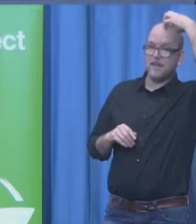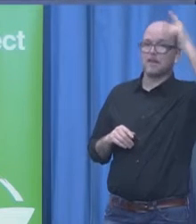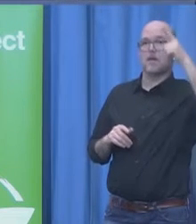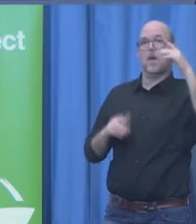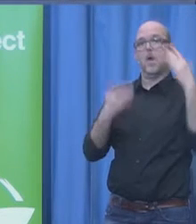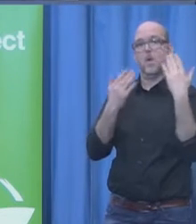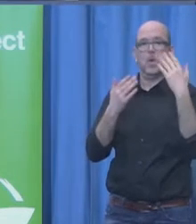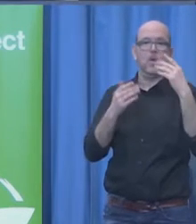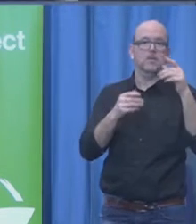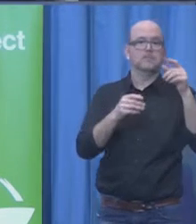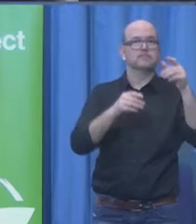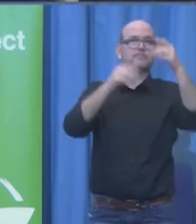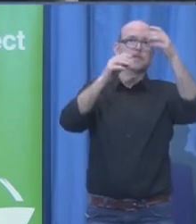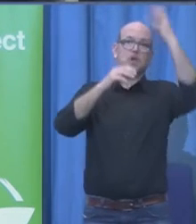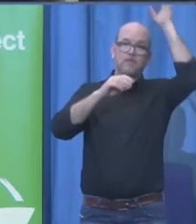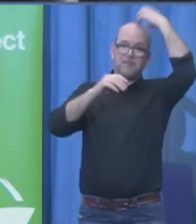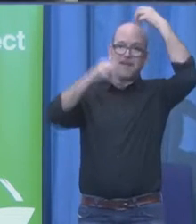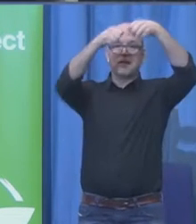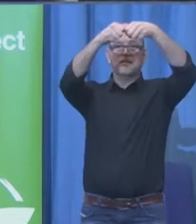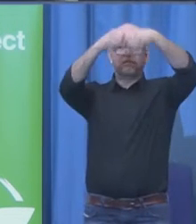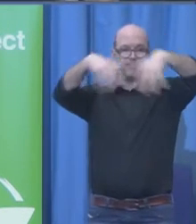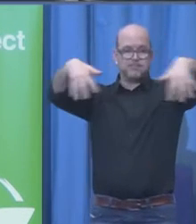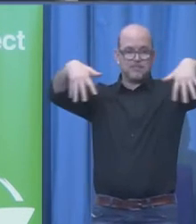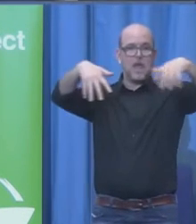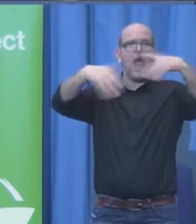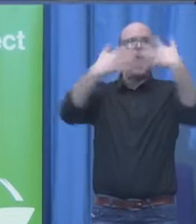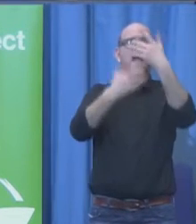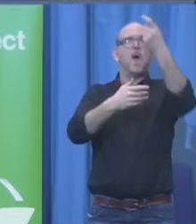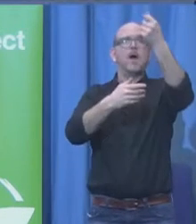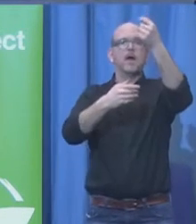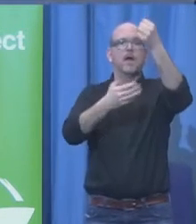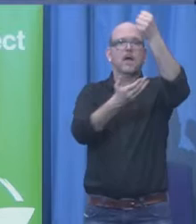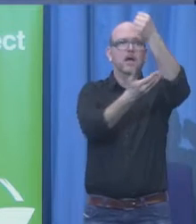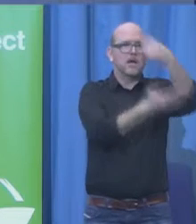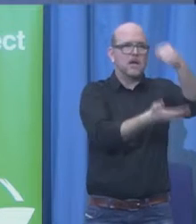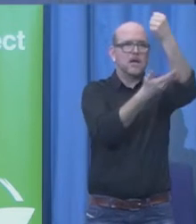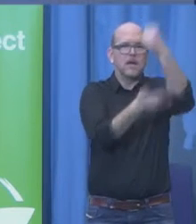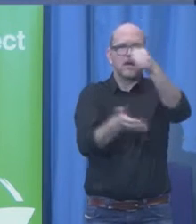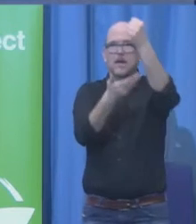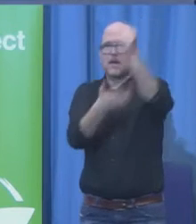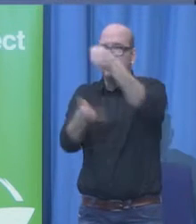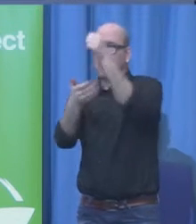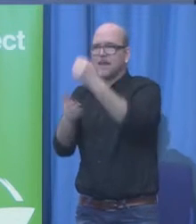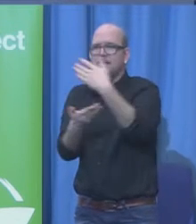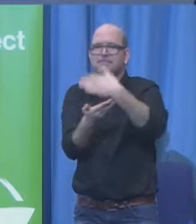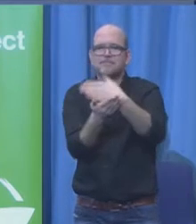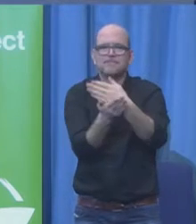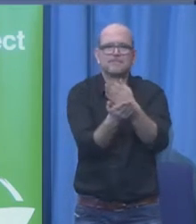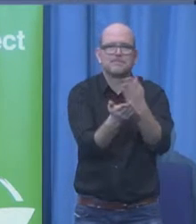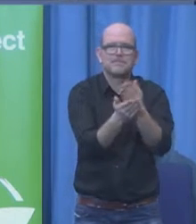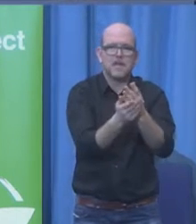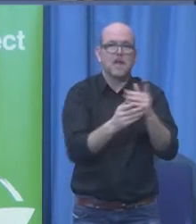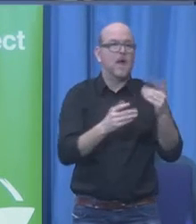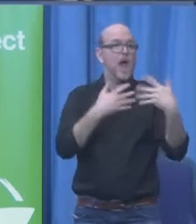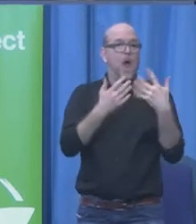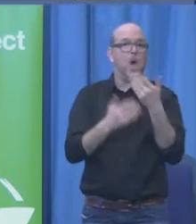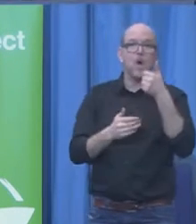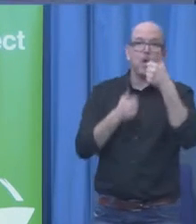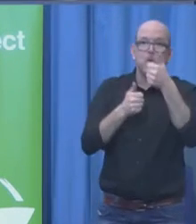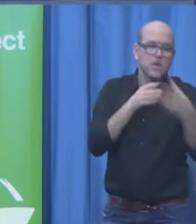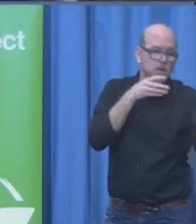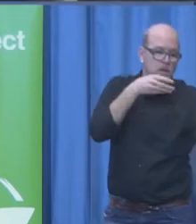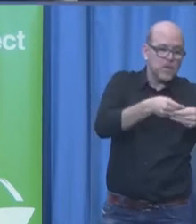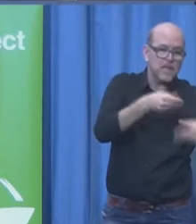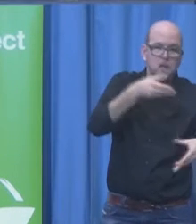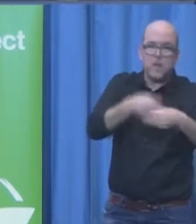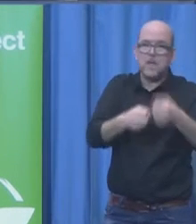a fund that relates or can be used for social inclusion of persons with disabilities, and